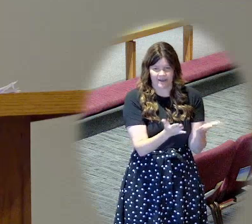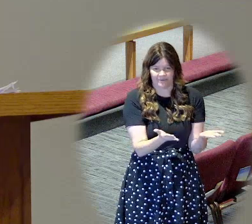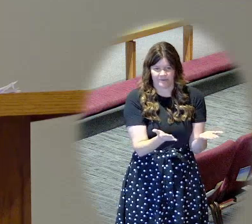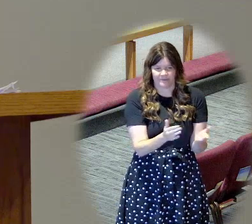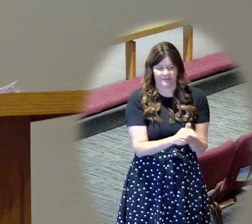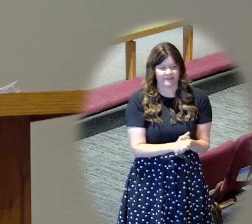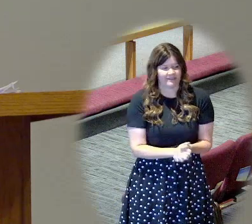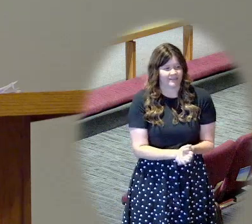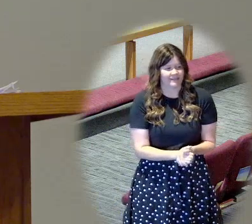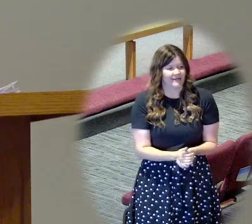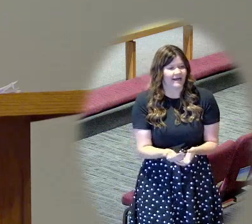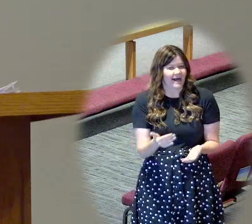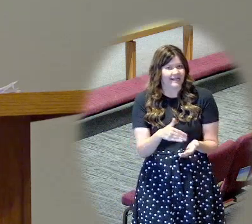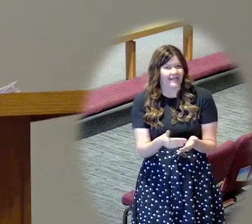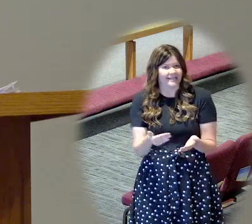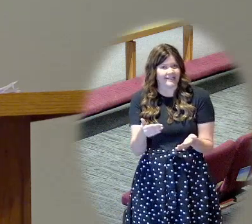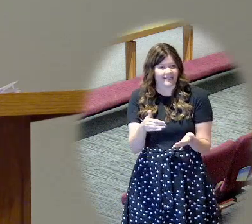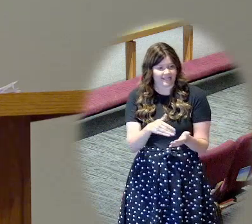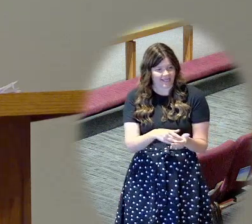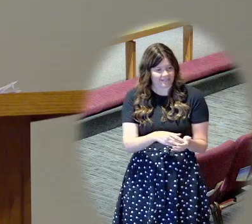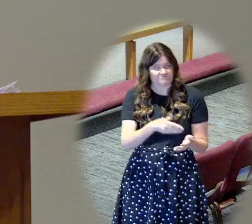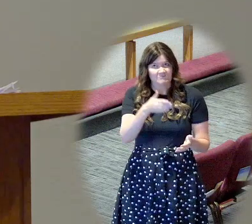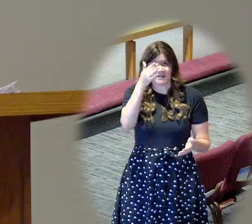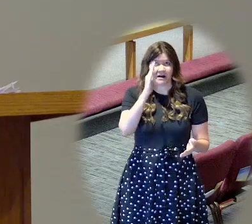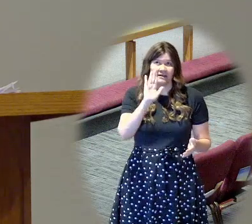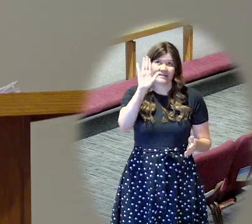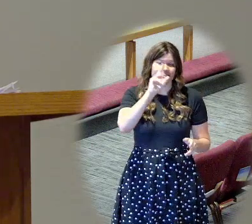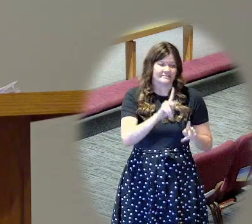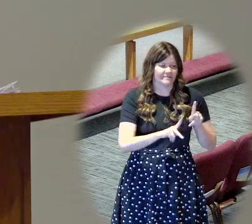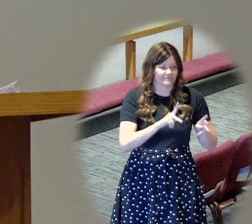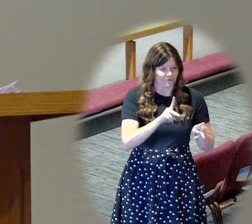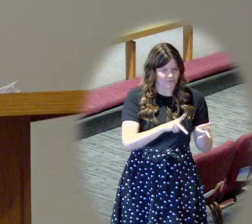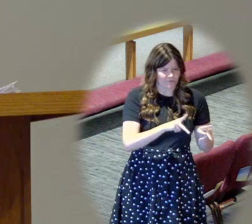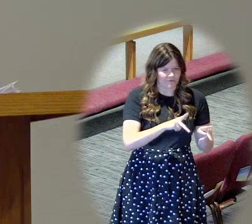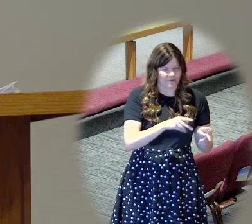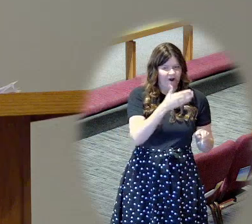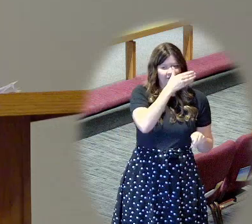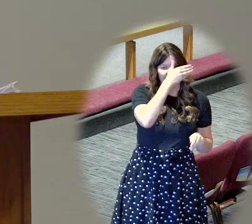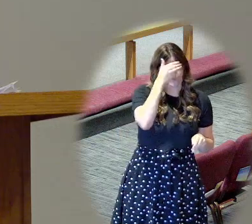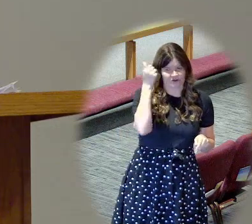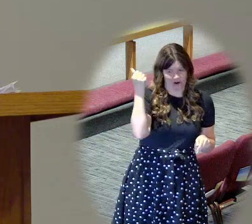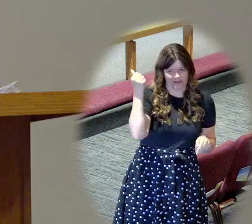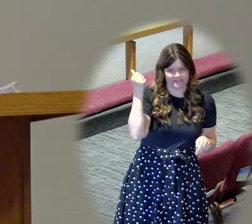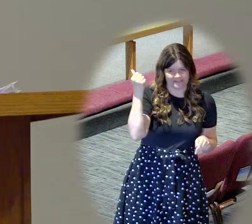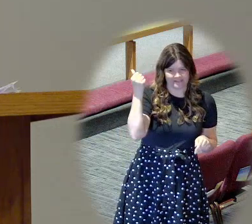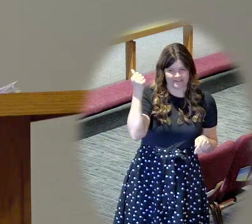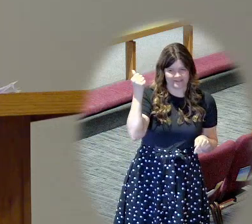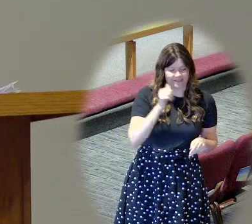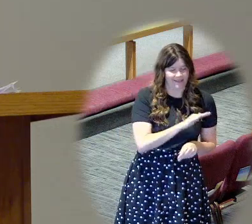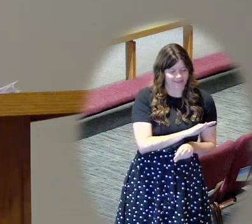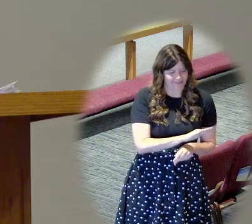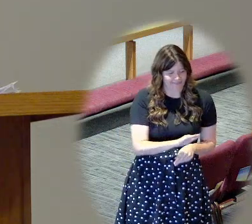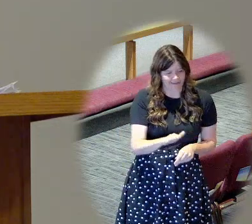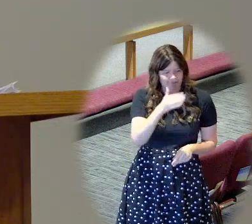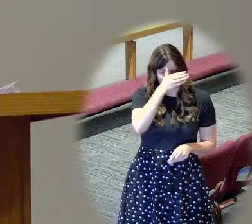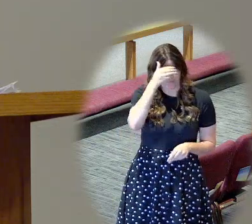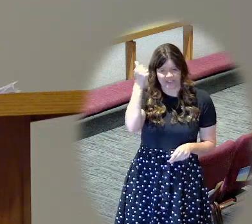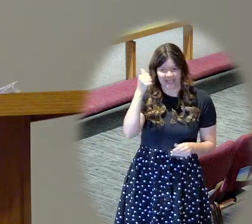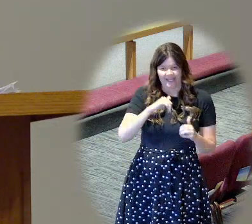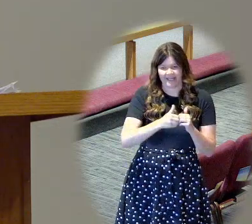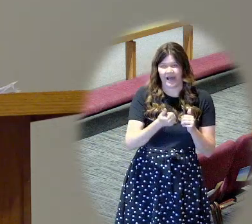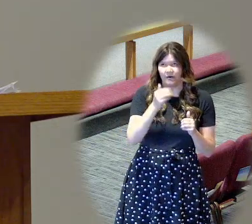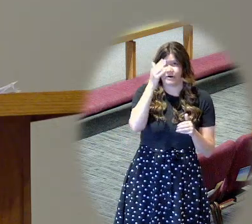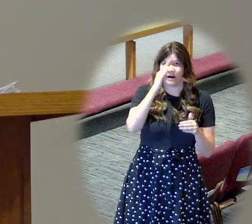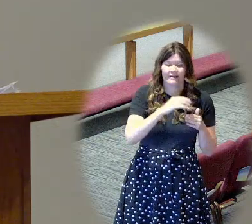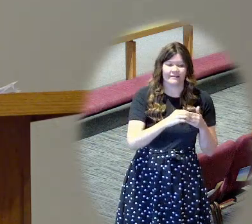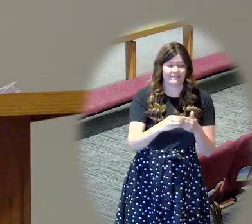But time after time, God's people forgot. They would forget how God led